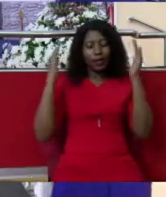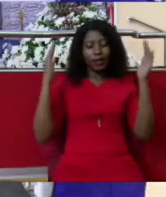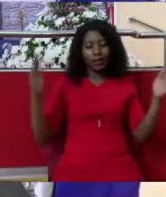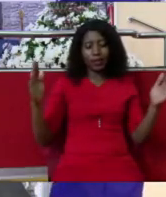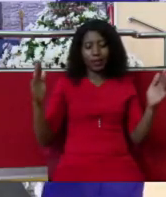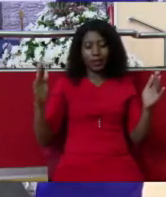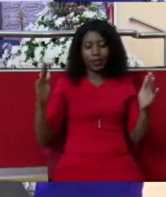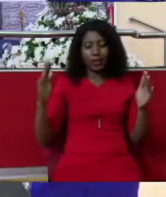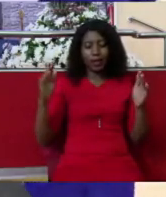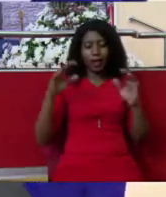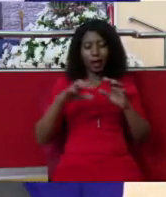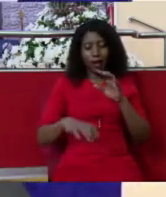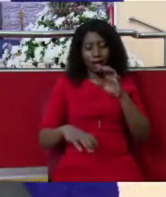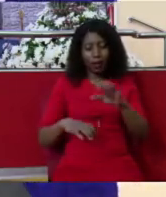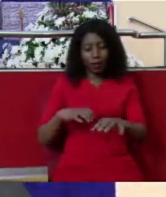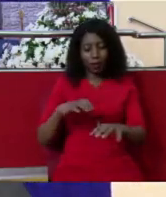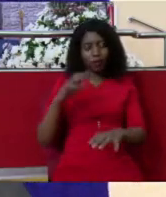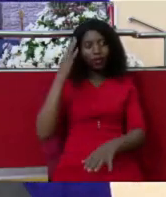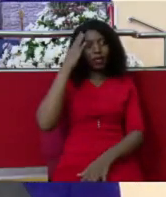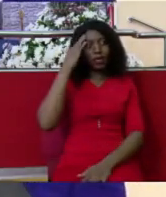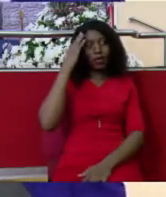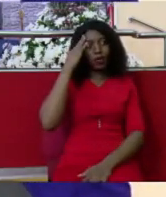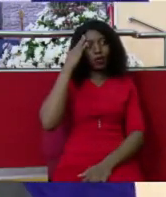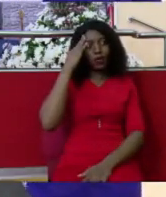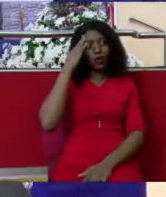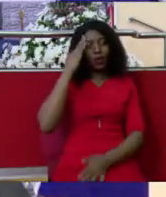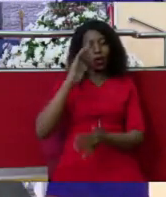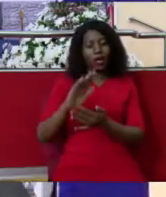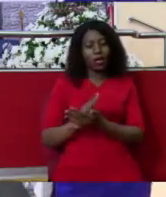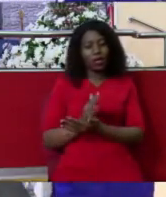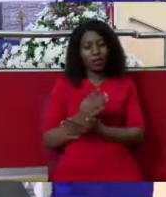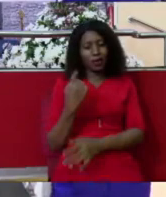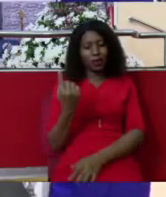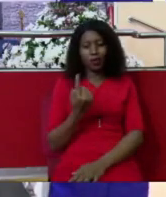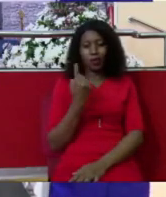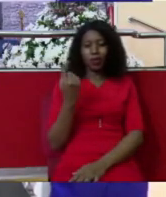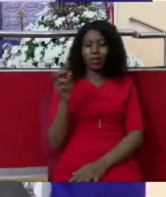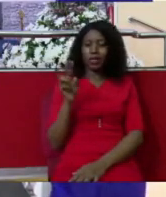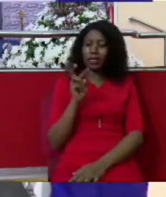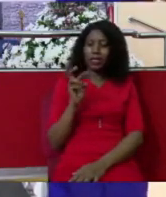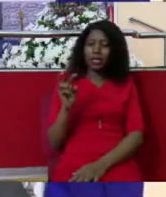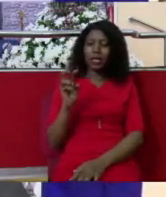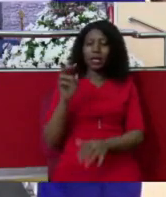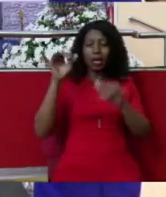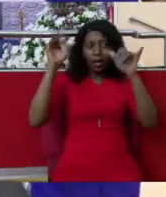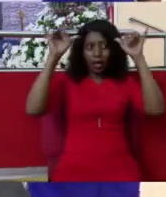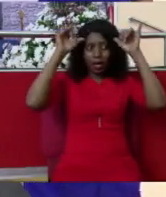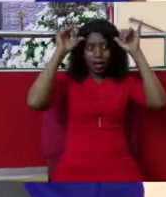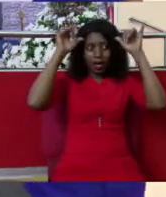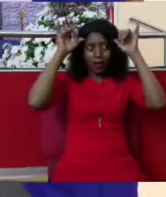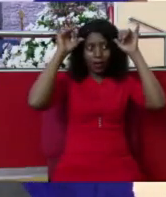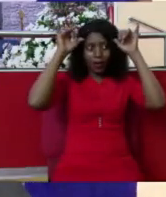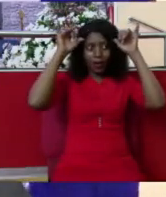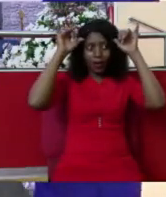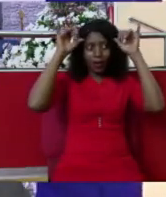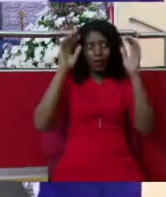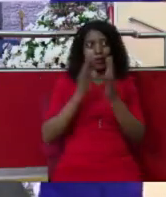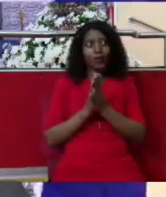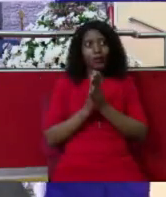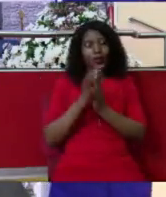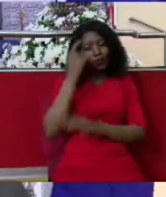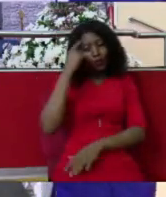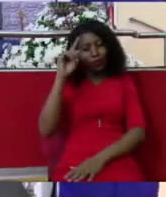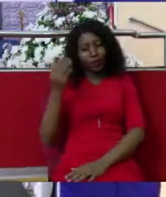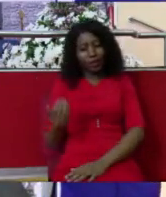sana ambao wanajua. And so some of them had only seen a cow. Wengine walikuwa tu wameona ng'ombe tu. So for them, a cow was the